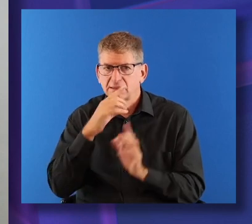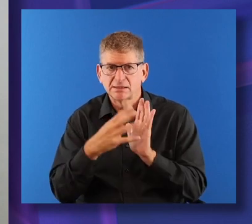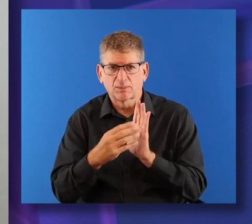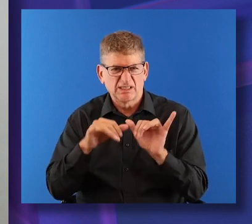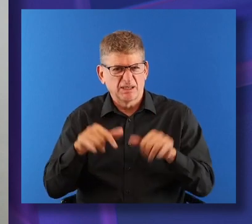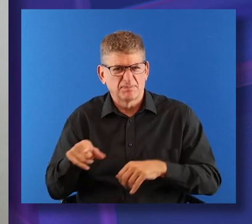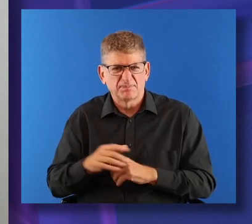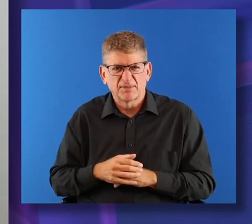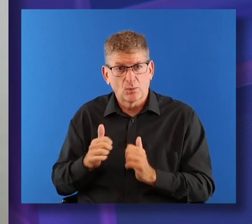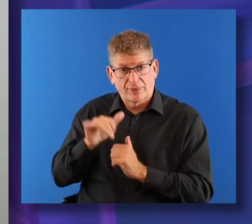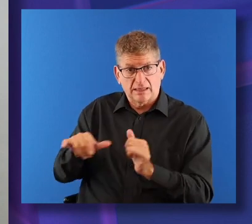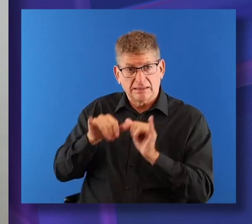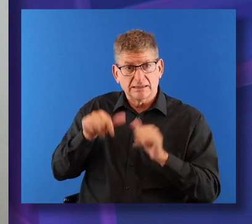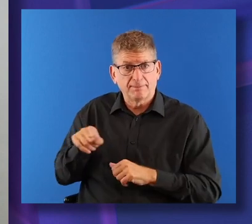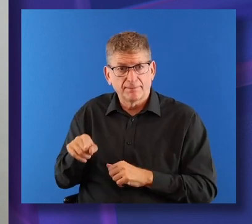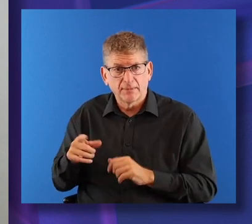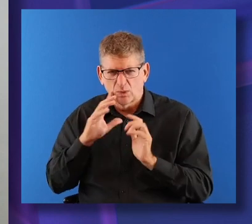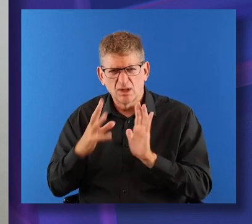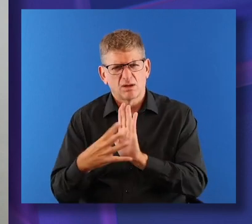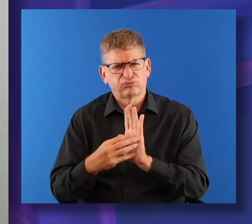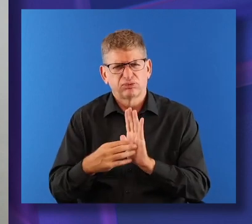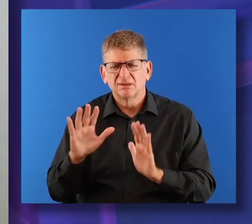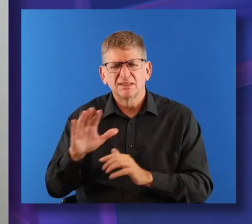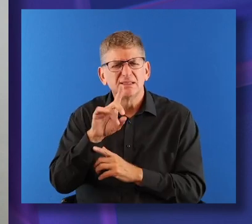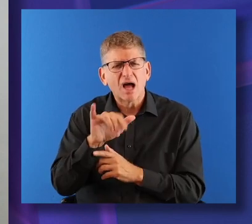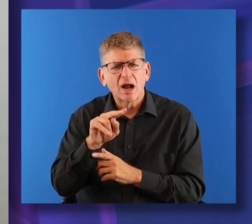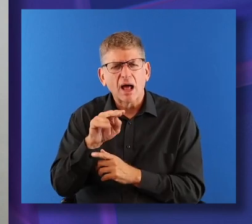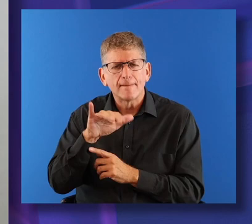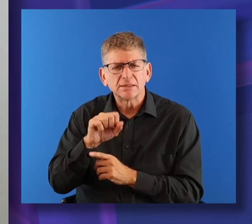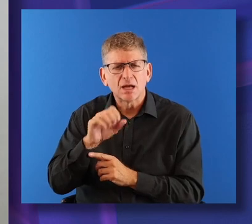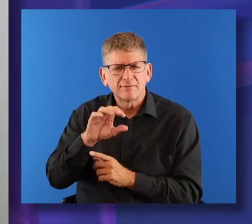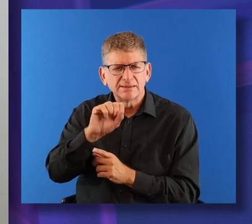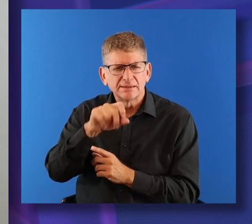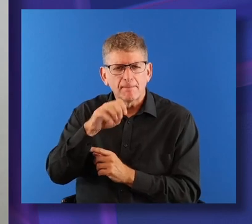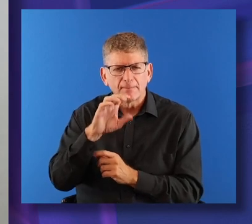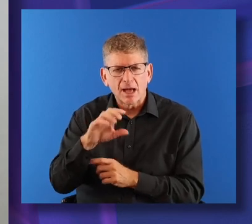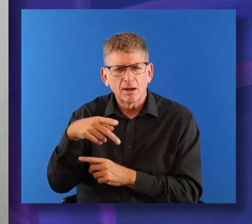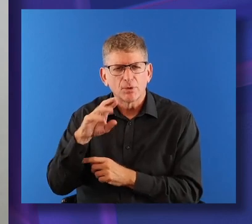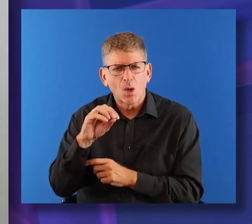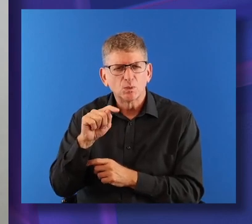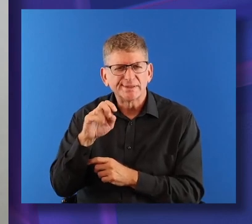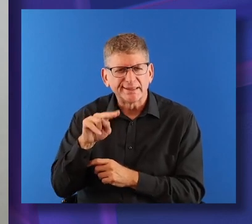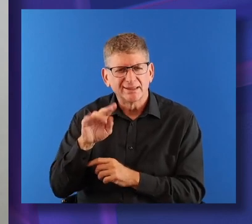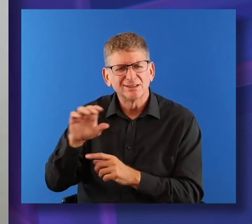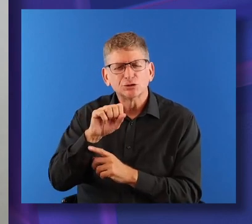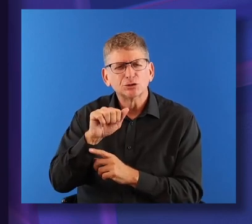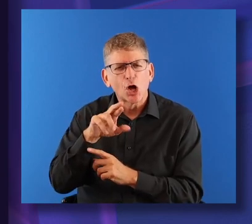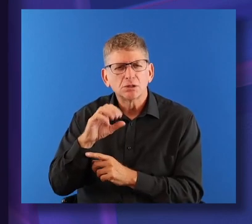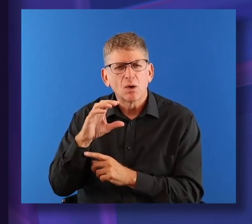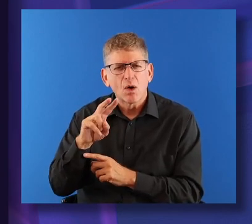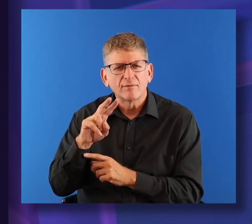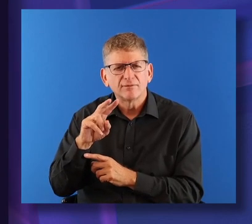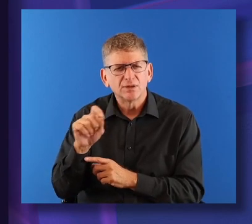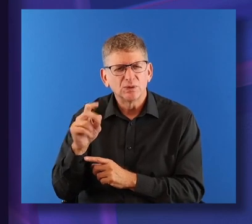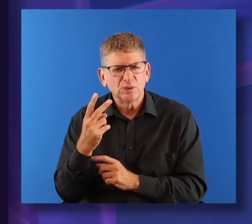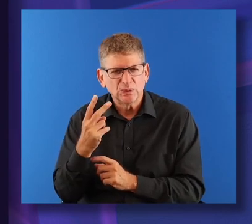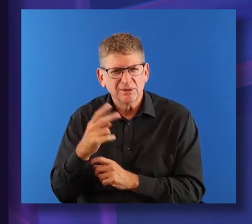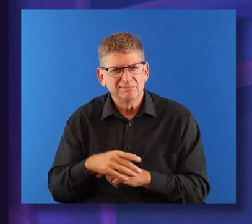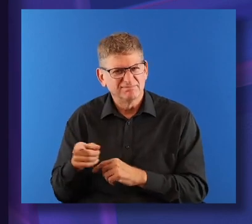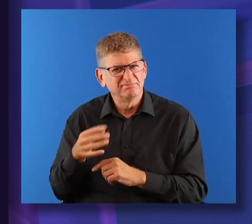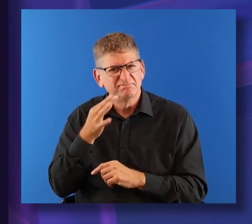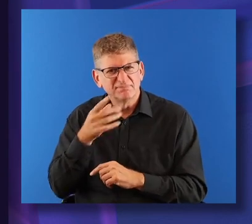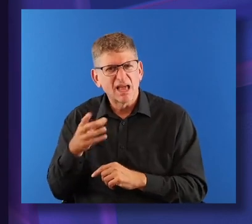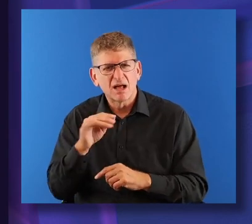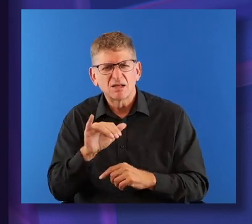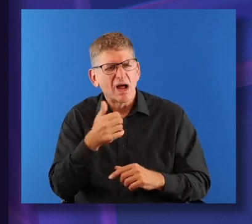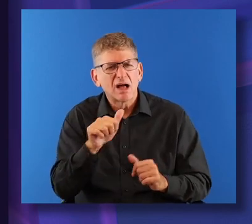virus. For example, we found that the NTD part of the spike protein has a wedge effect. Its wedge in and